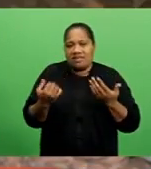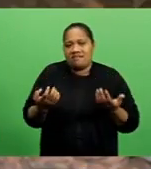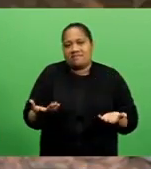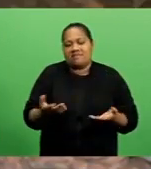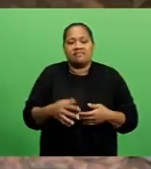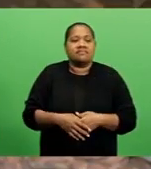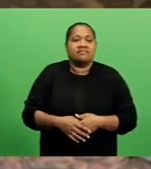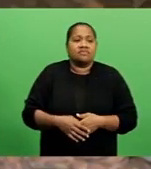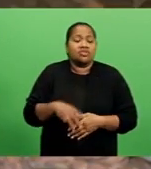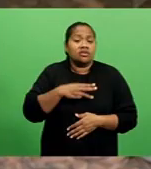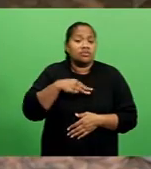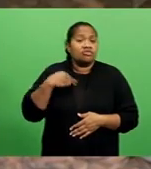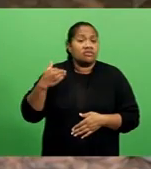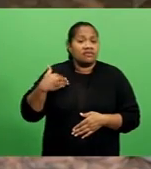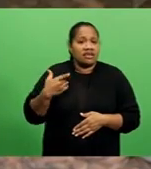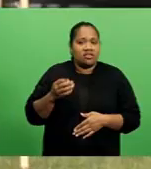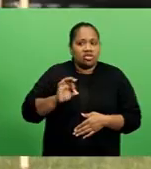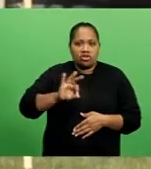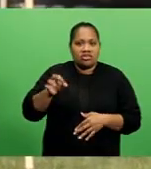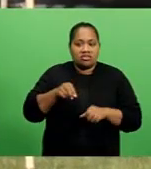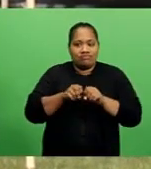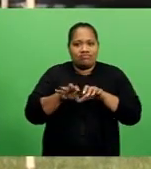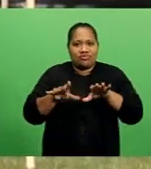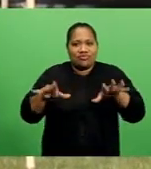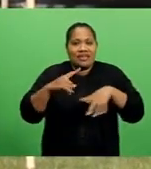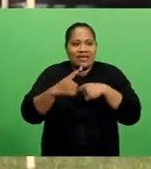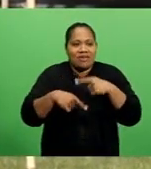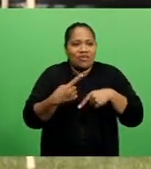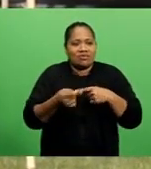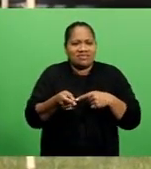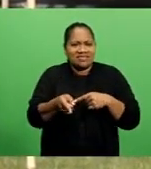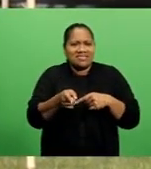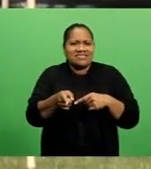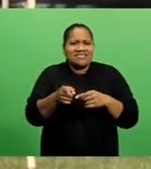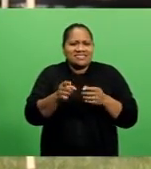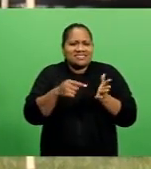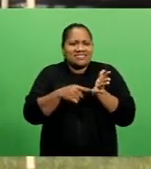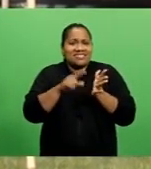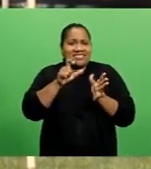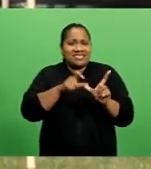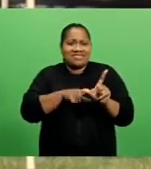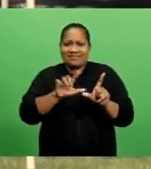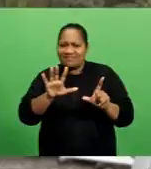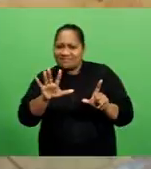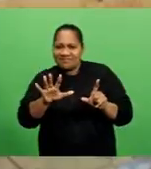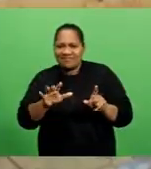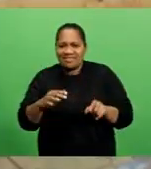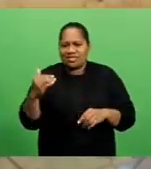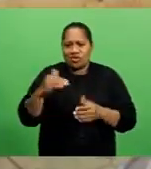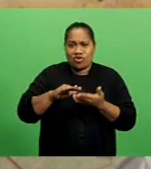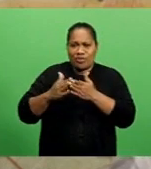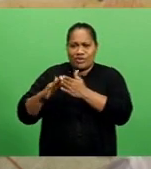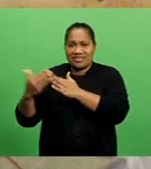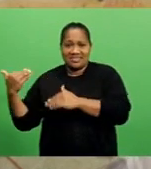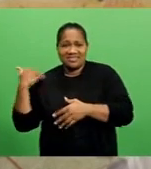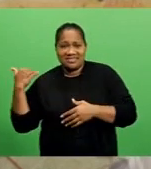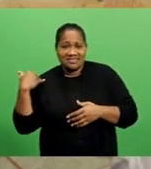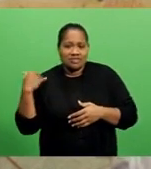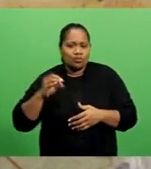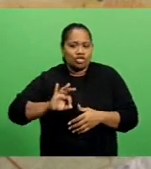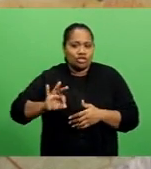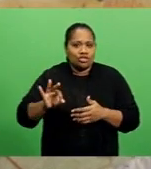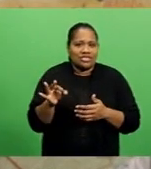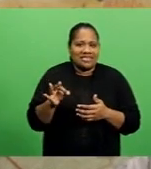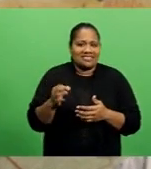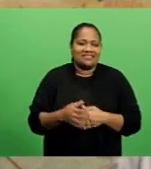not recorded any outbreak of diseases from the TC Yasa affected communities. After extensive